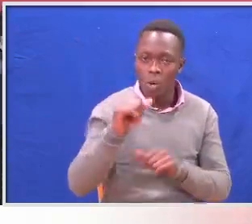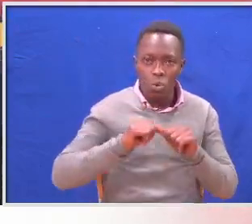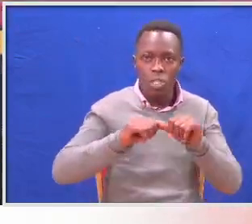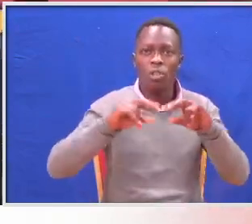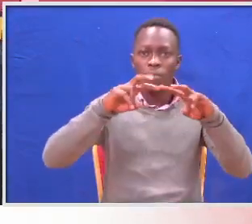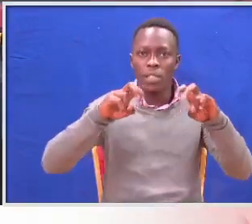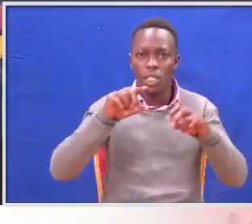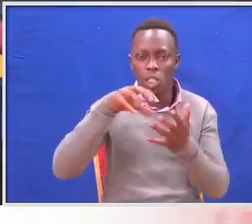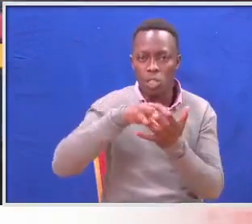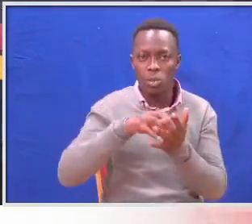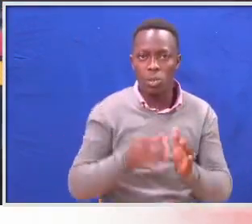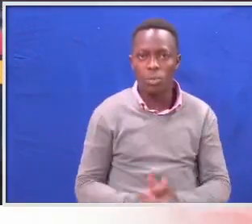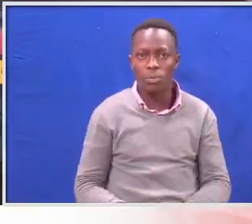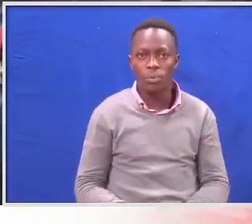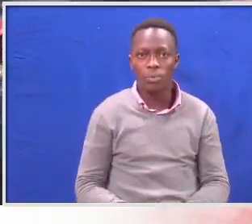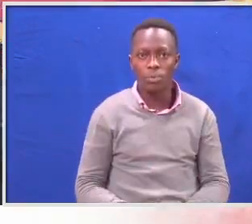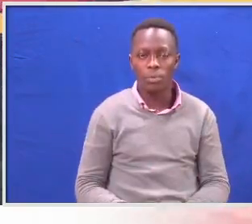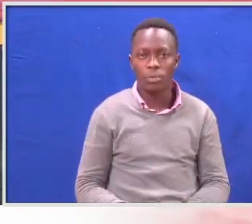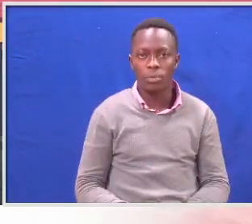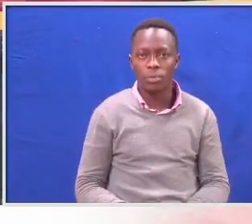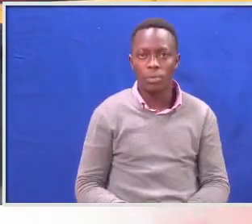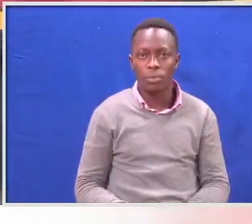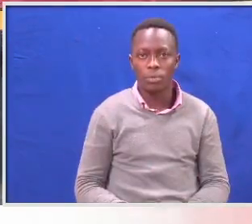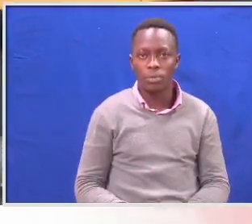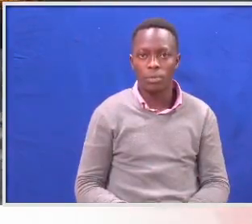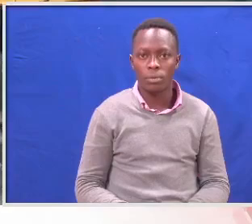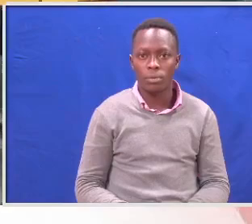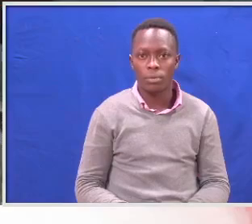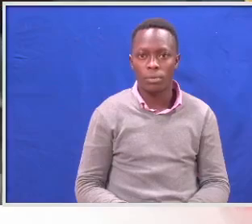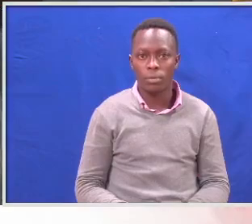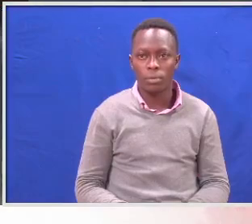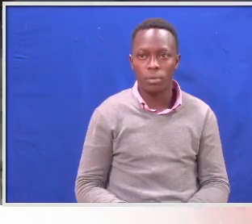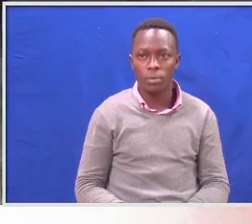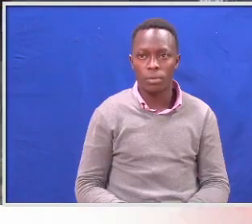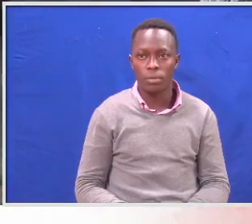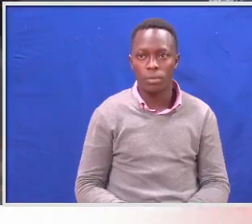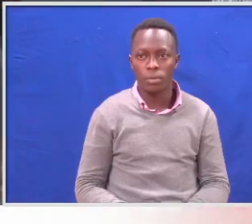matter. Sharon Baranga, TV 47.